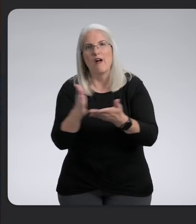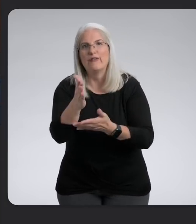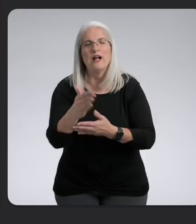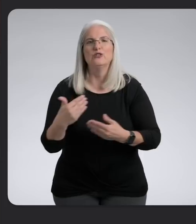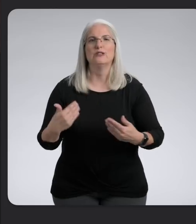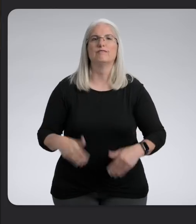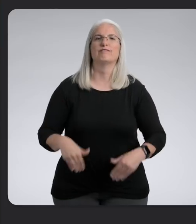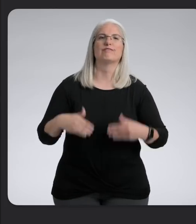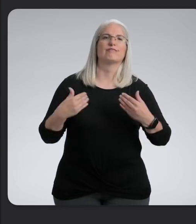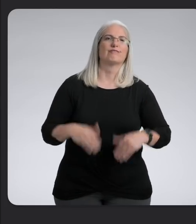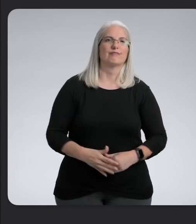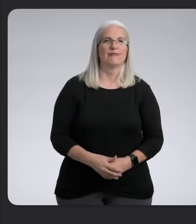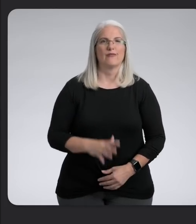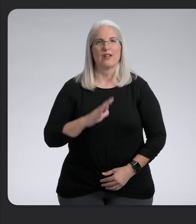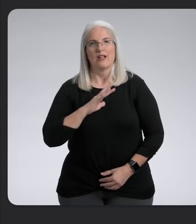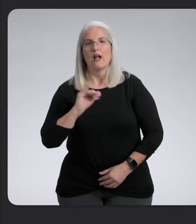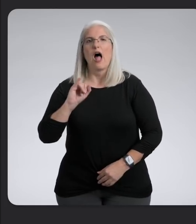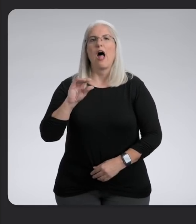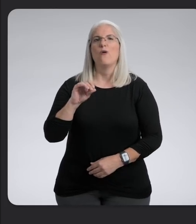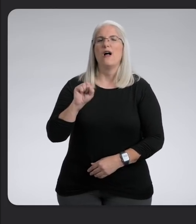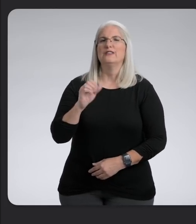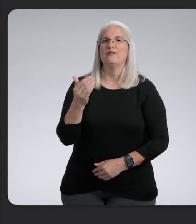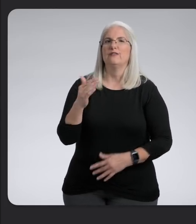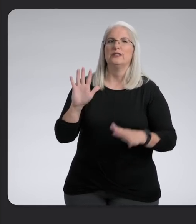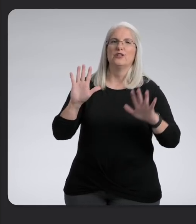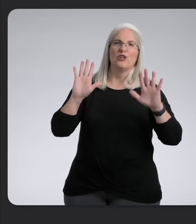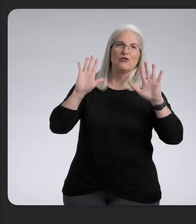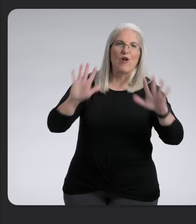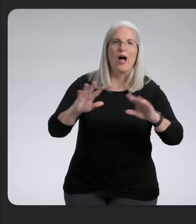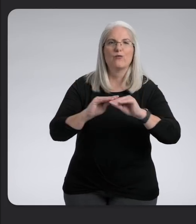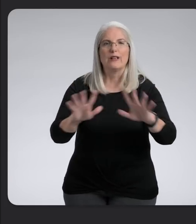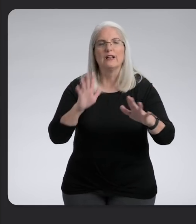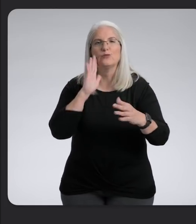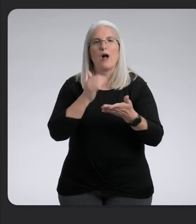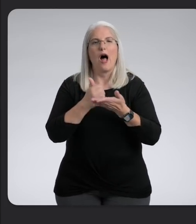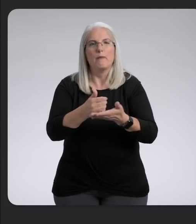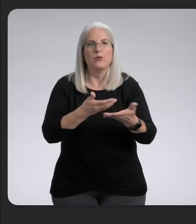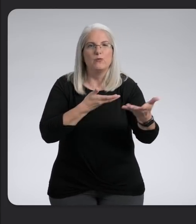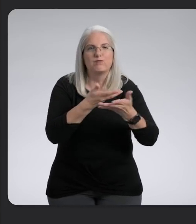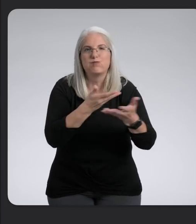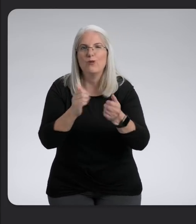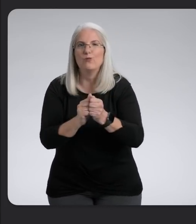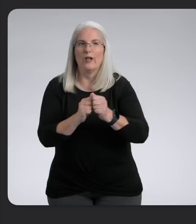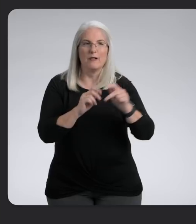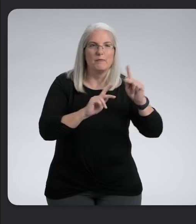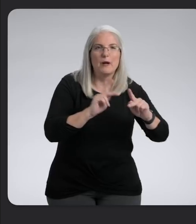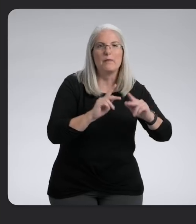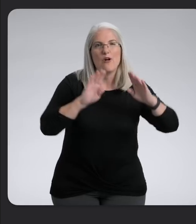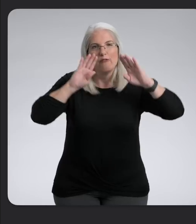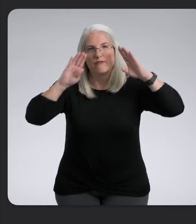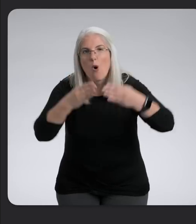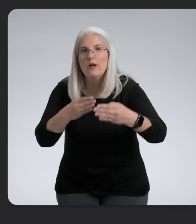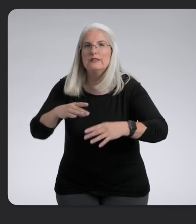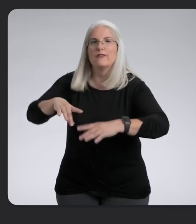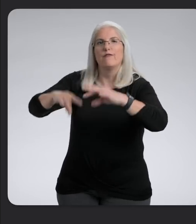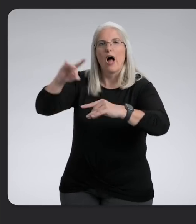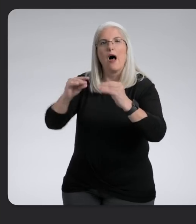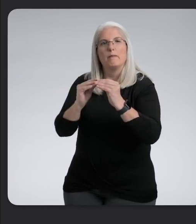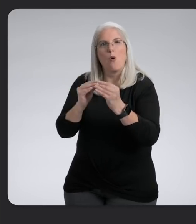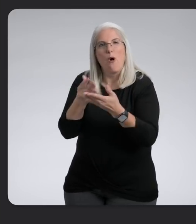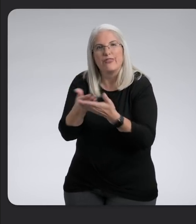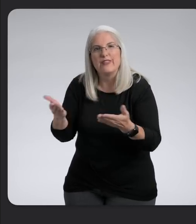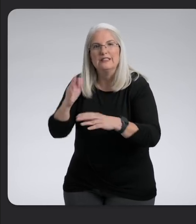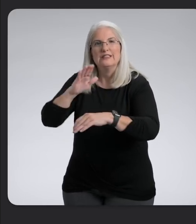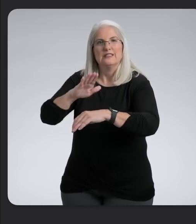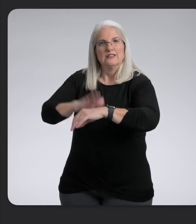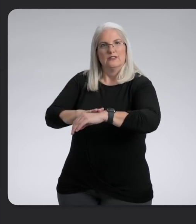is a great release that helps you stay connected, find focus, discover more with on-device intelligence, and explore